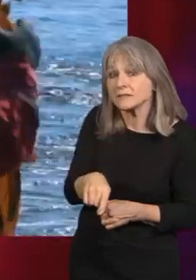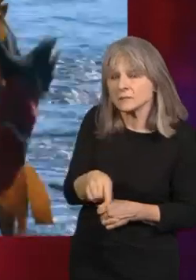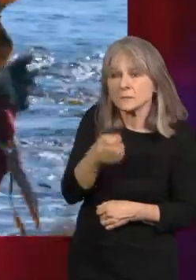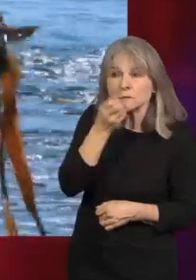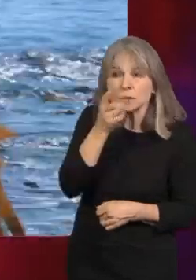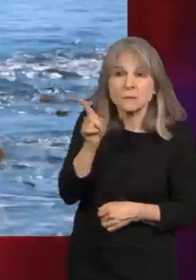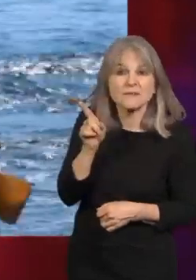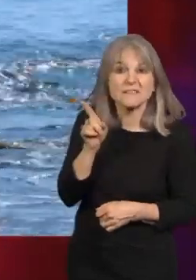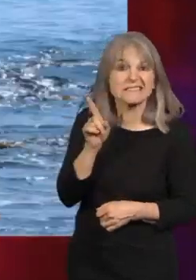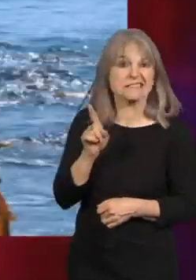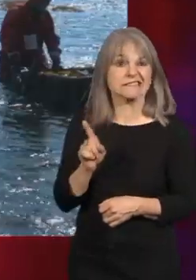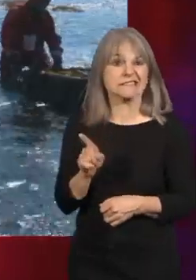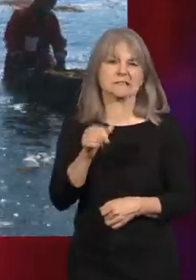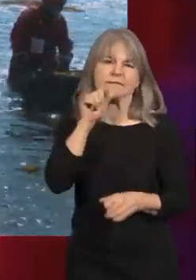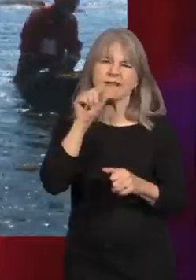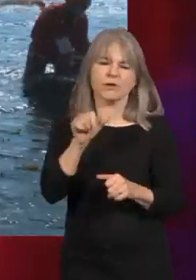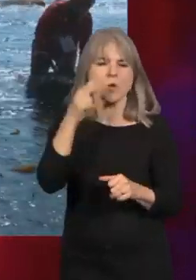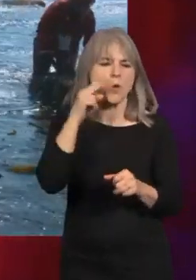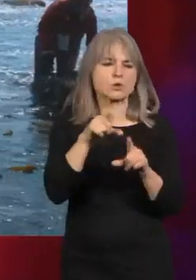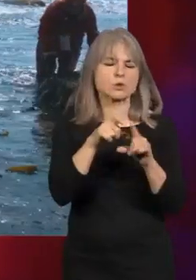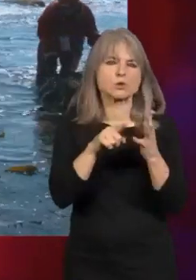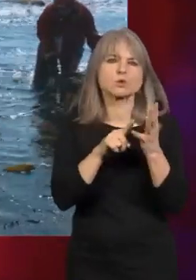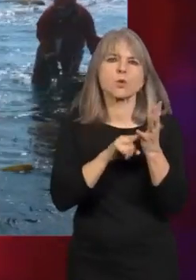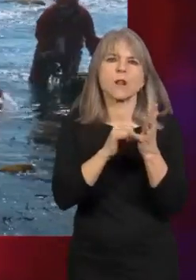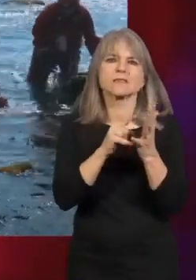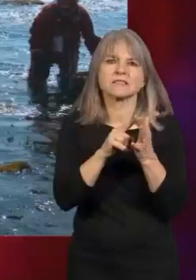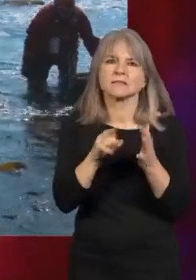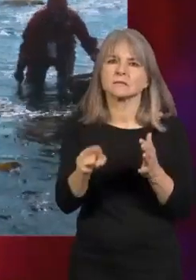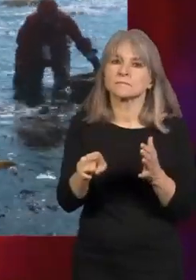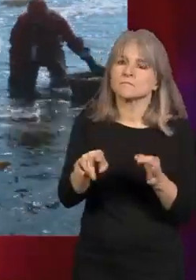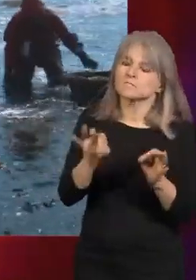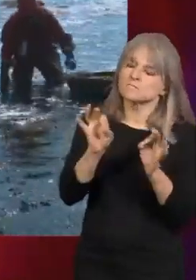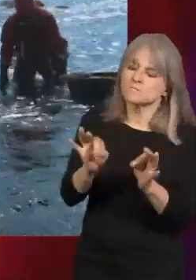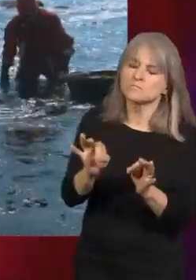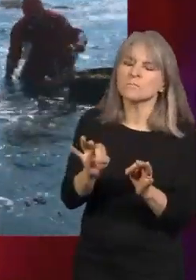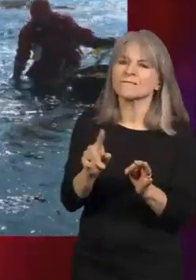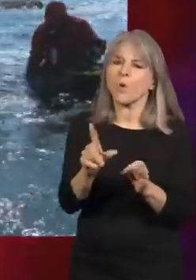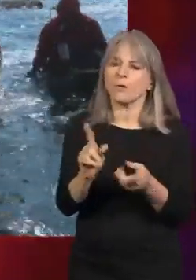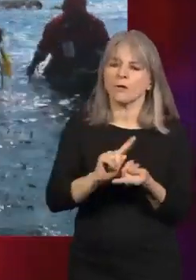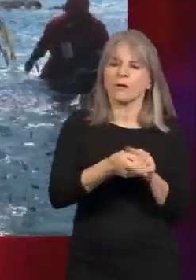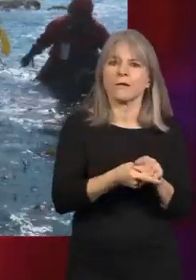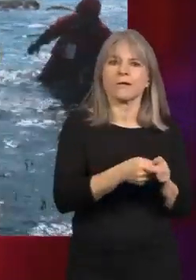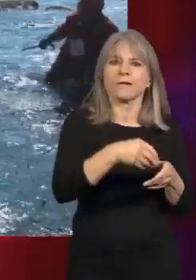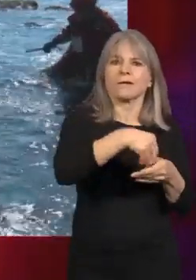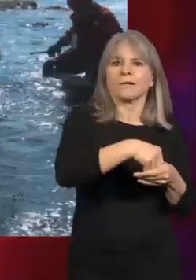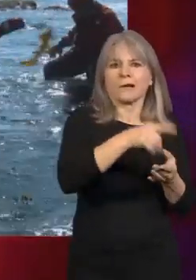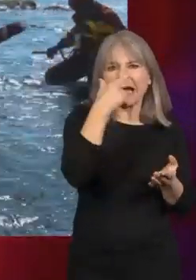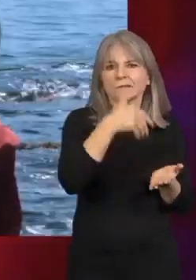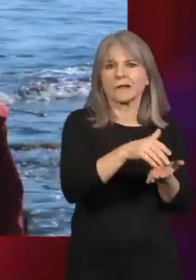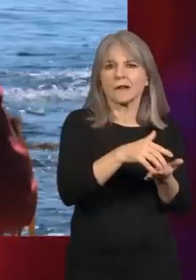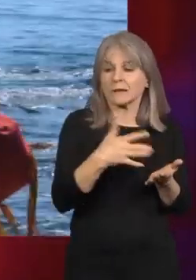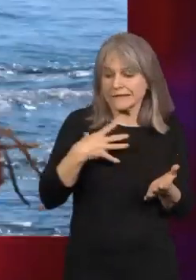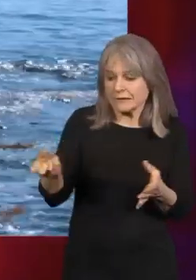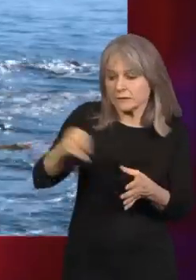supermarket. Now we're going to bag it up. Quickly. Why? So that it doesn't get any sand or any other contaminants on it between now and the time it gets into the